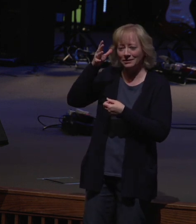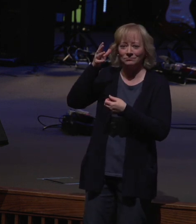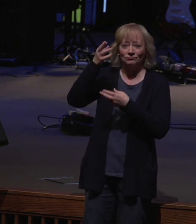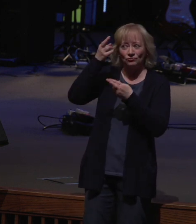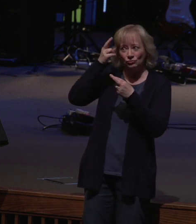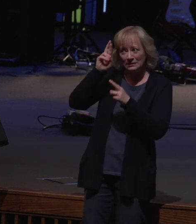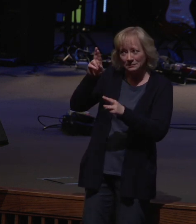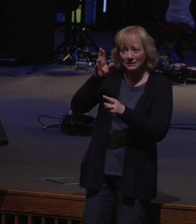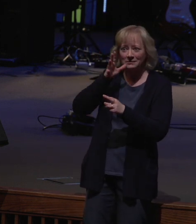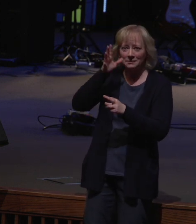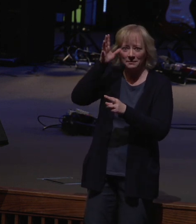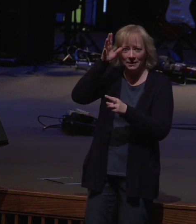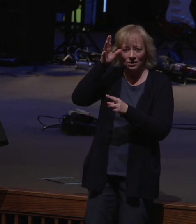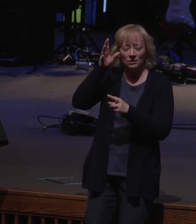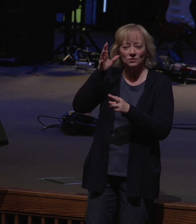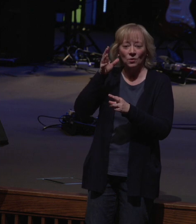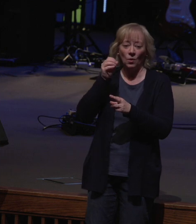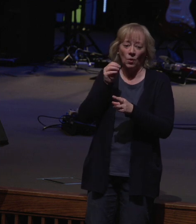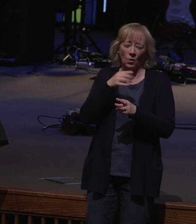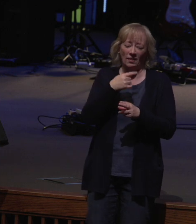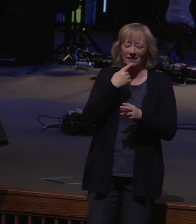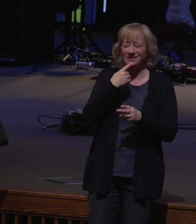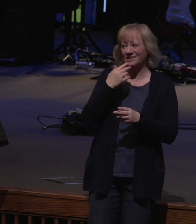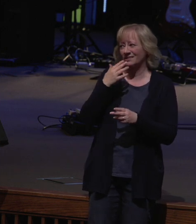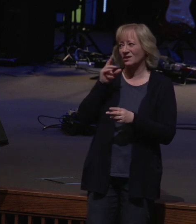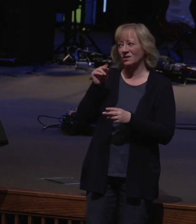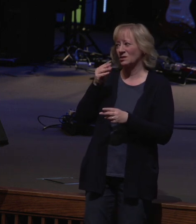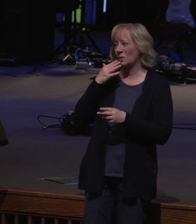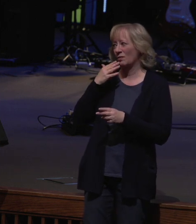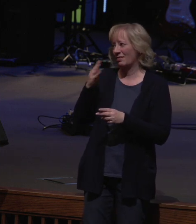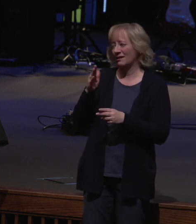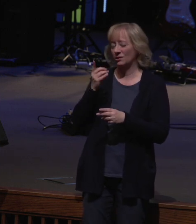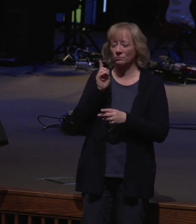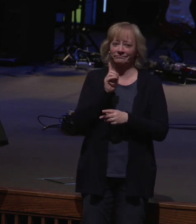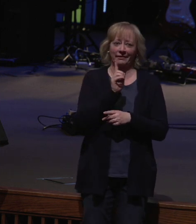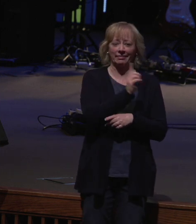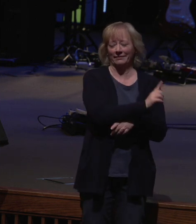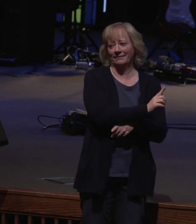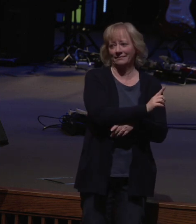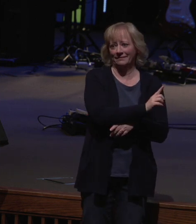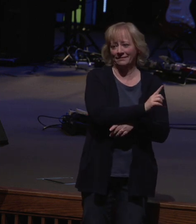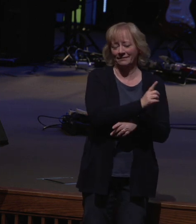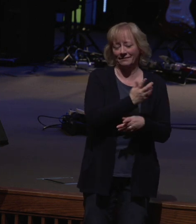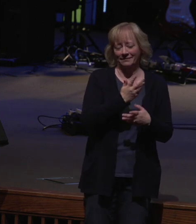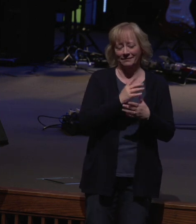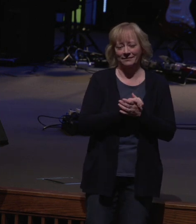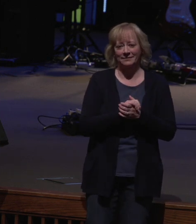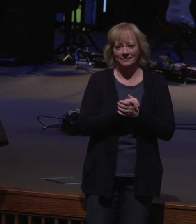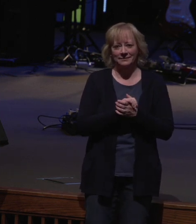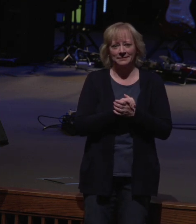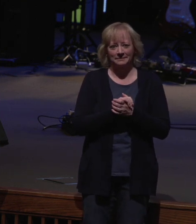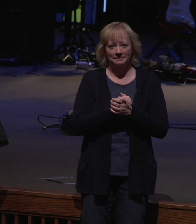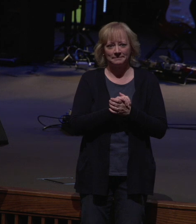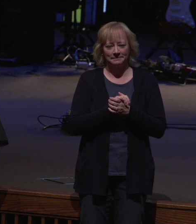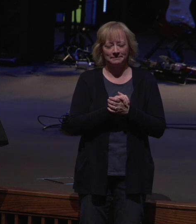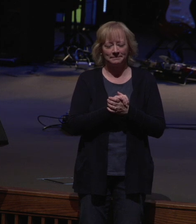that's expected around the place, or they can say no thank you and they can walk.